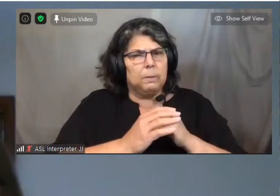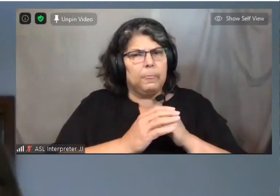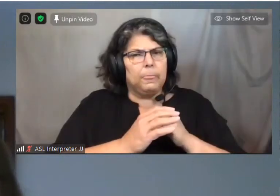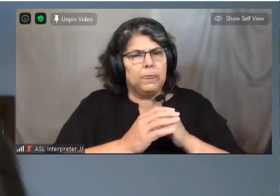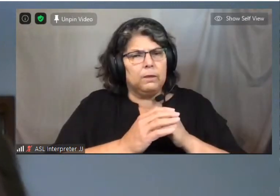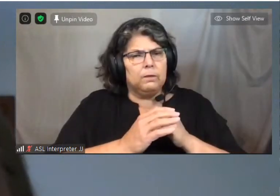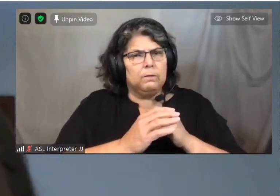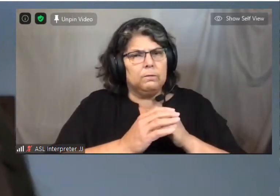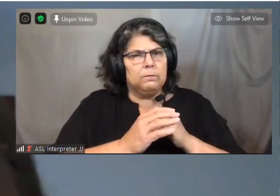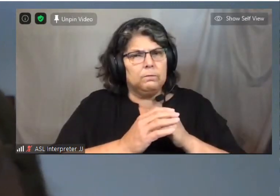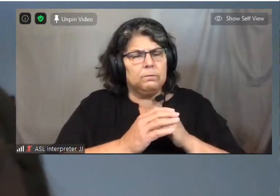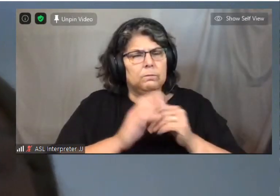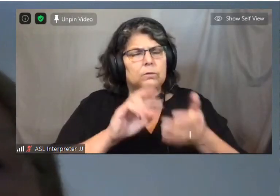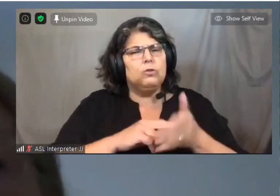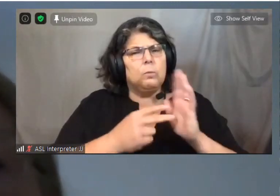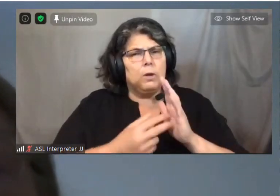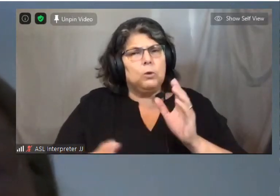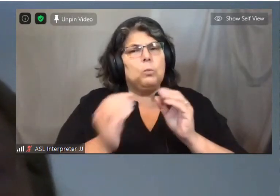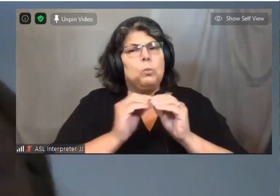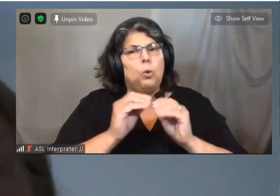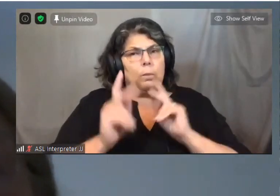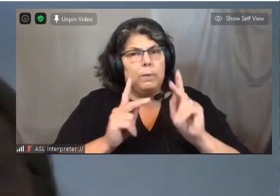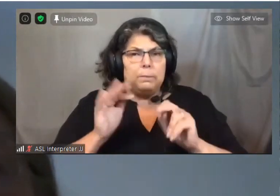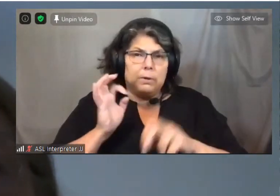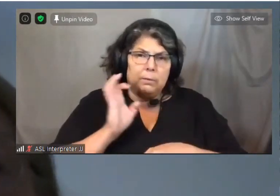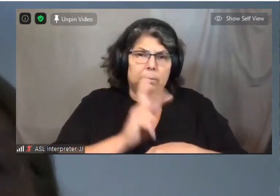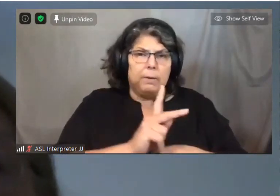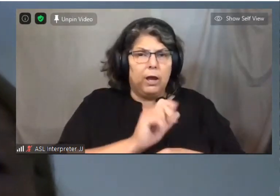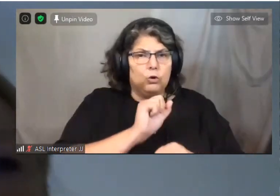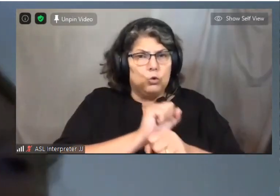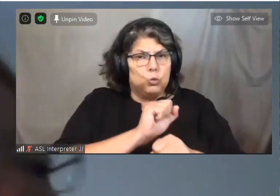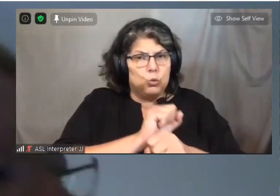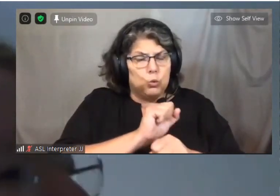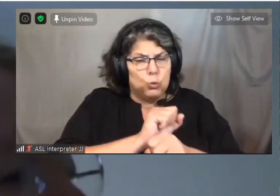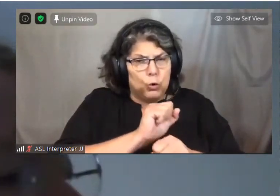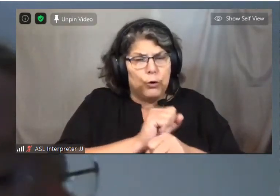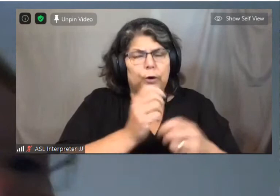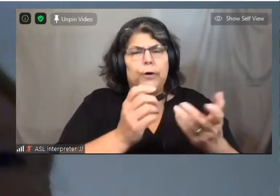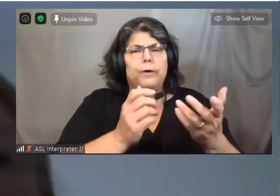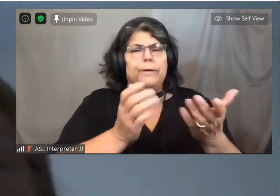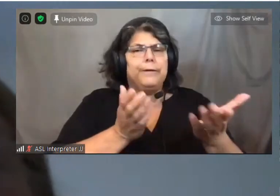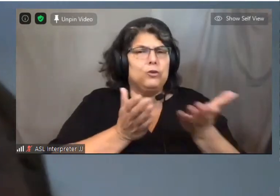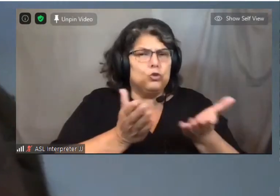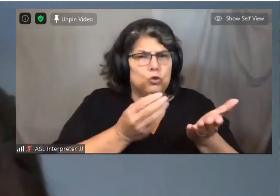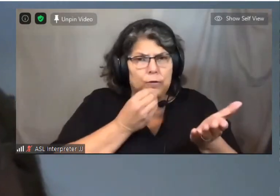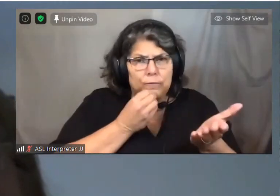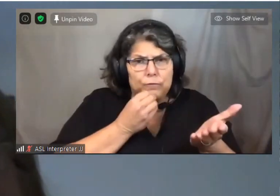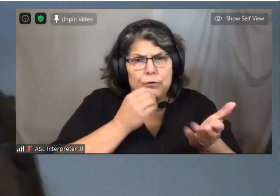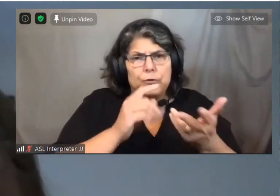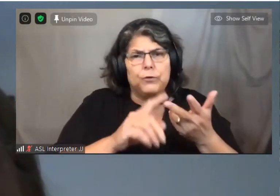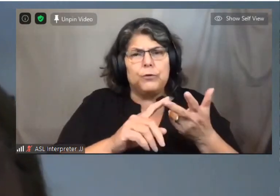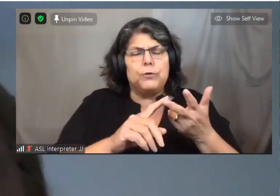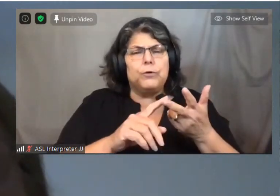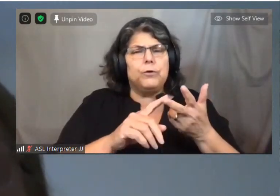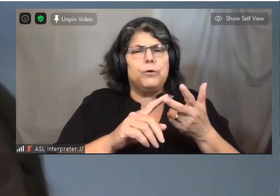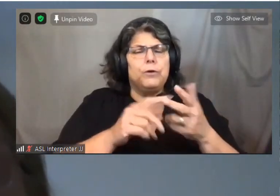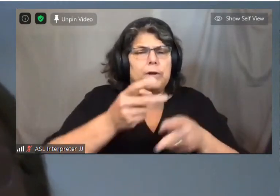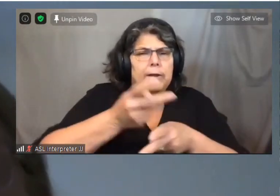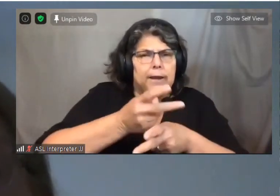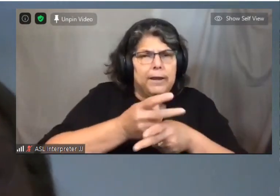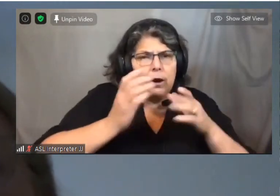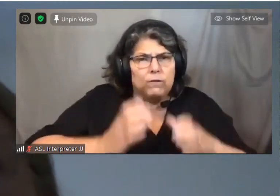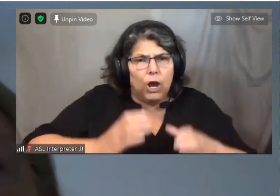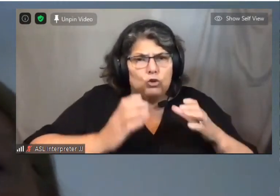people able to work and serve food and serve retail